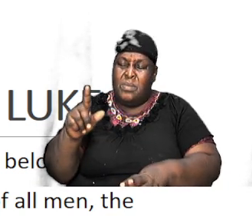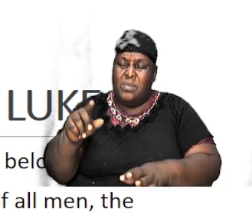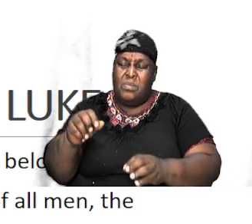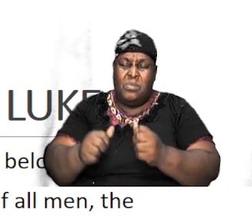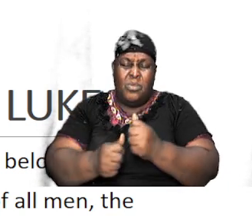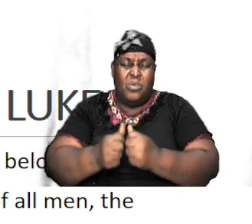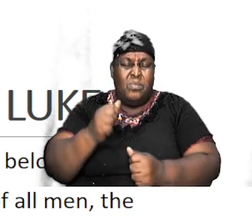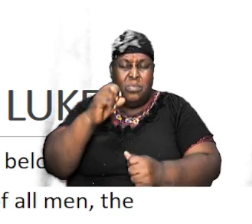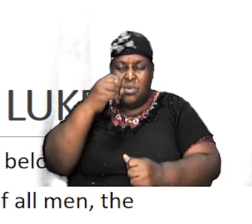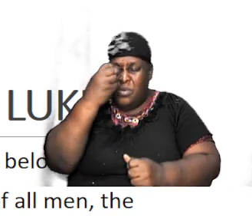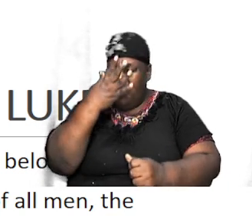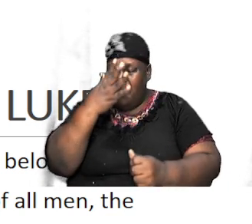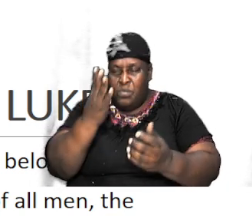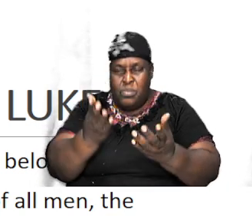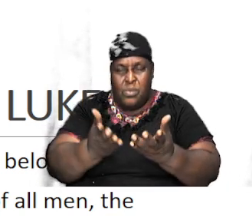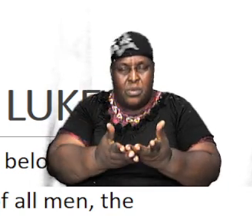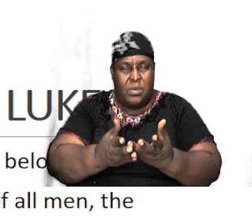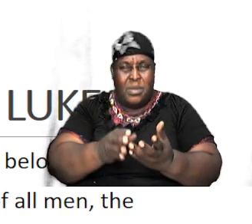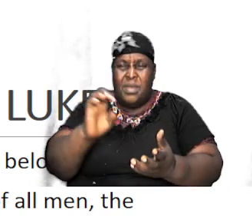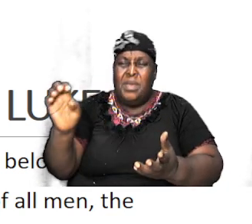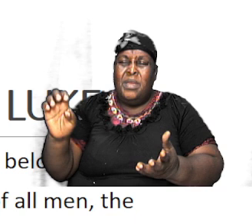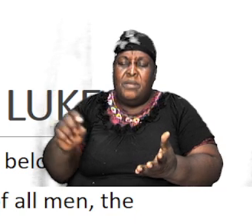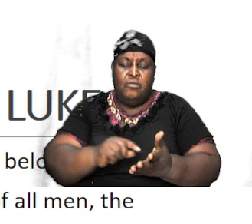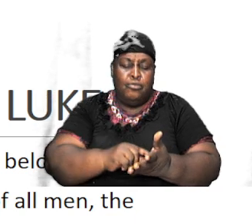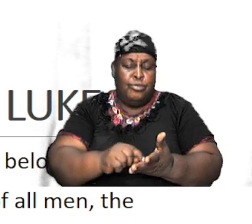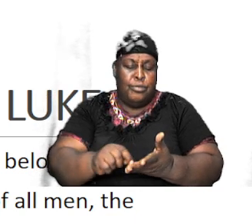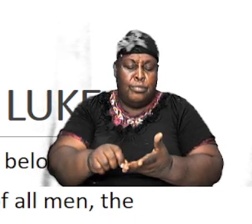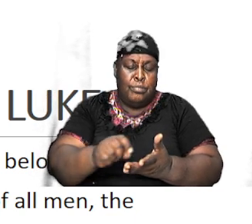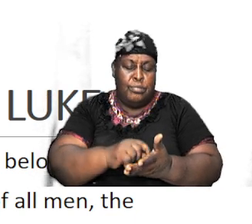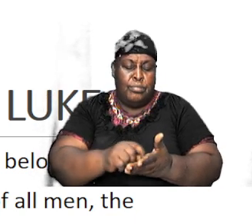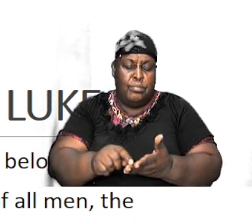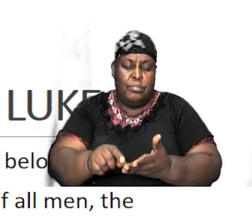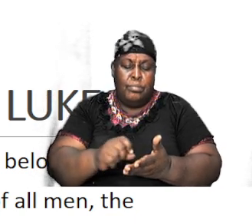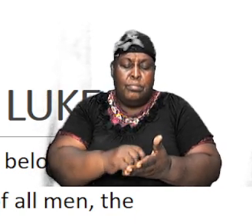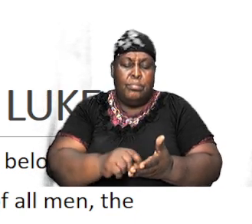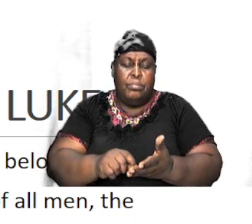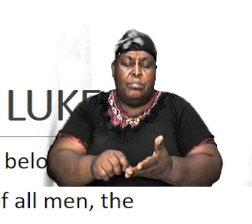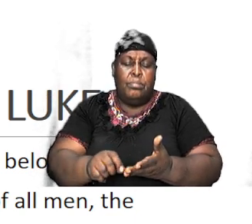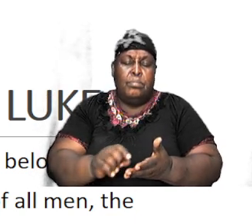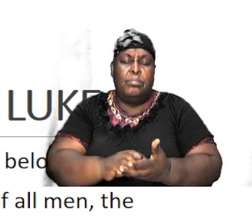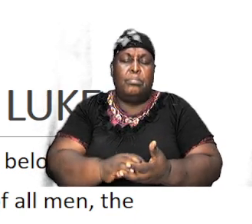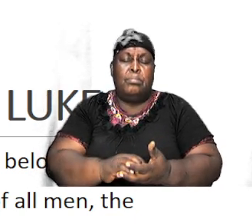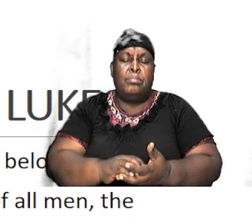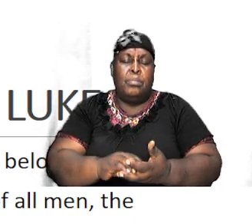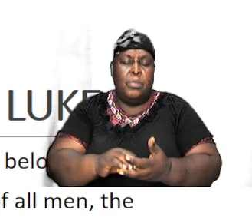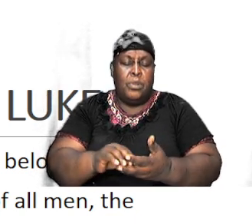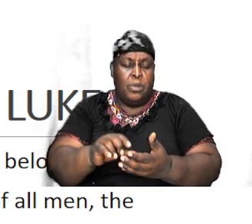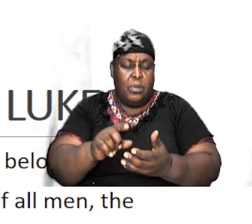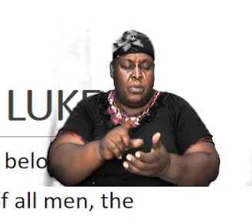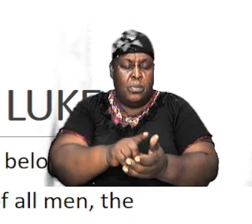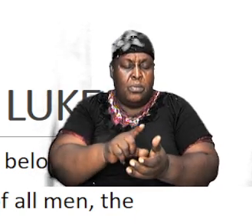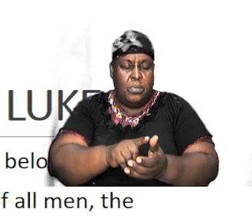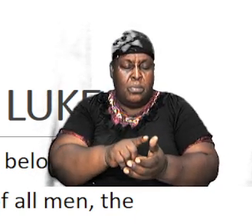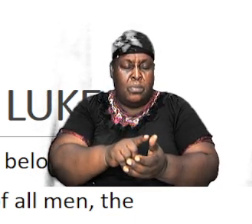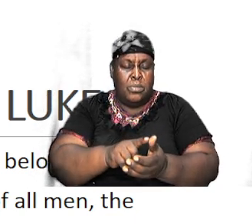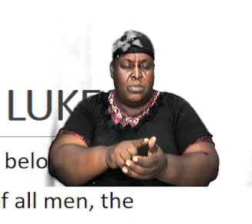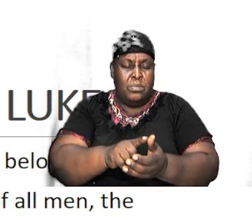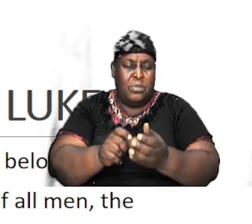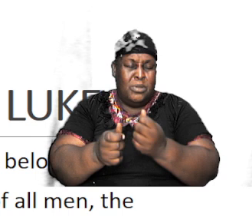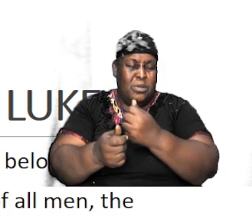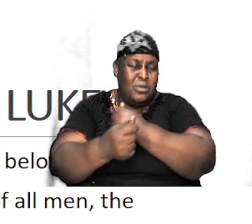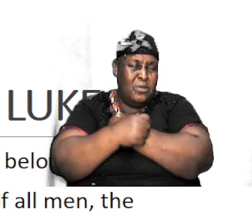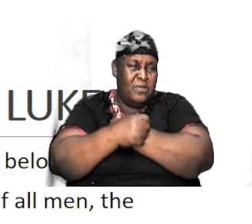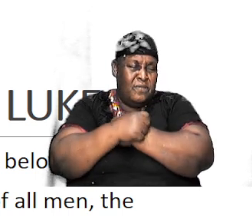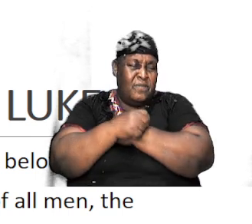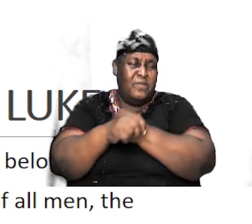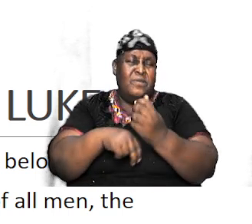beautiful books that was ever written. You know that Luke was the beloved physician. He